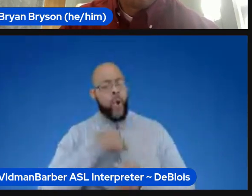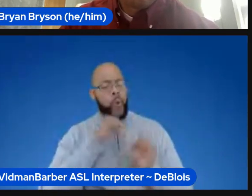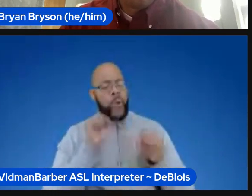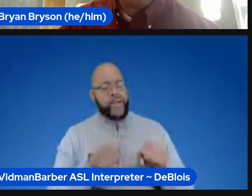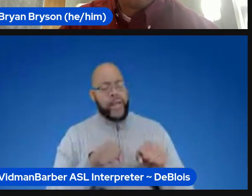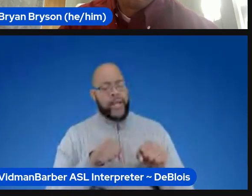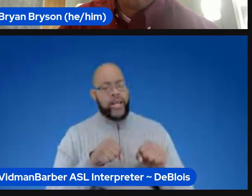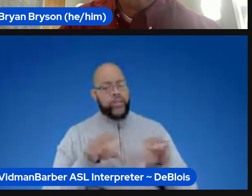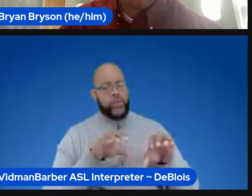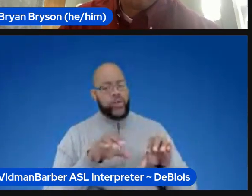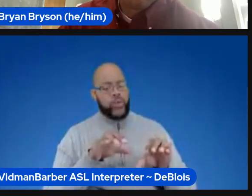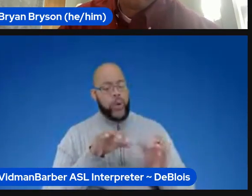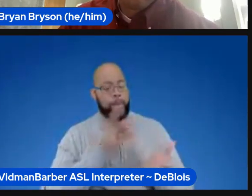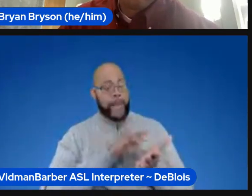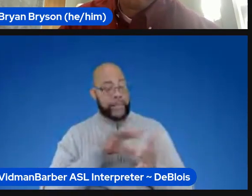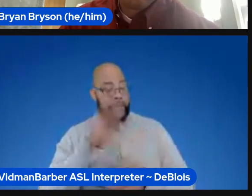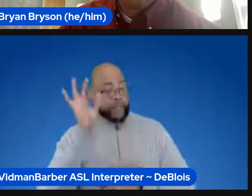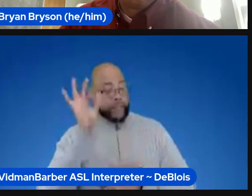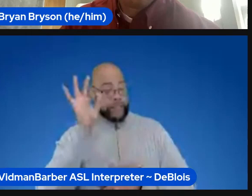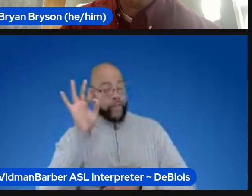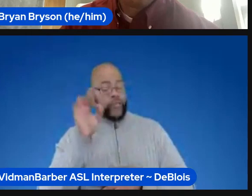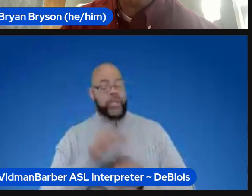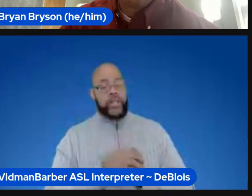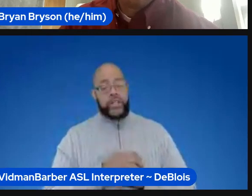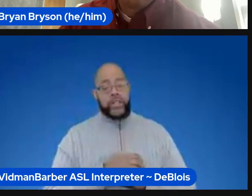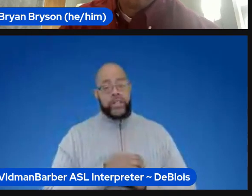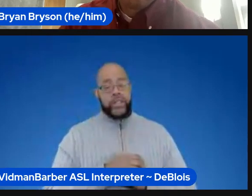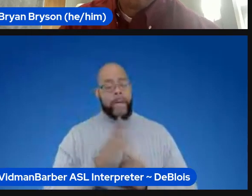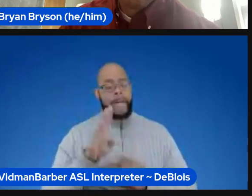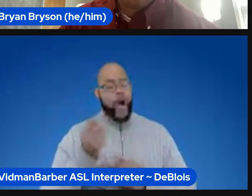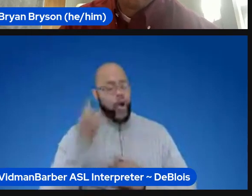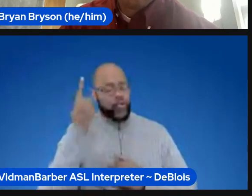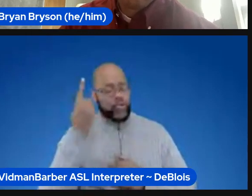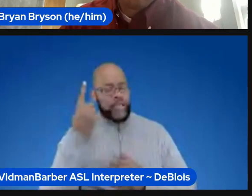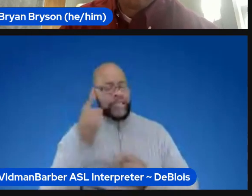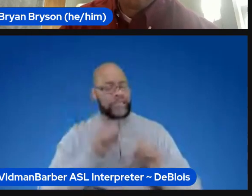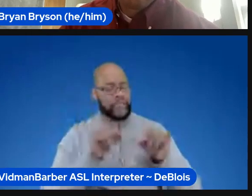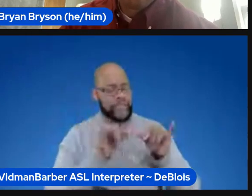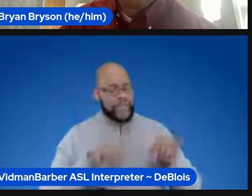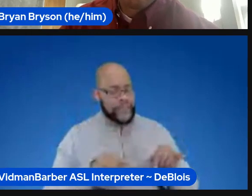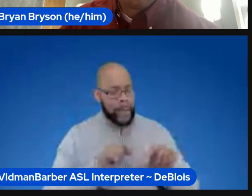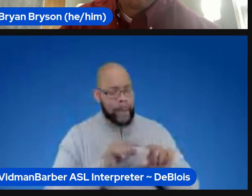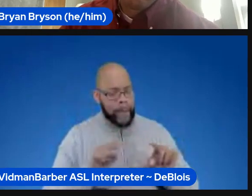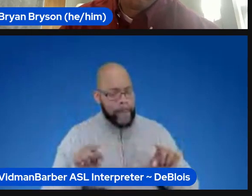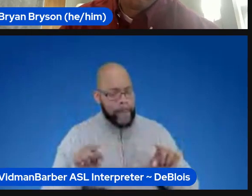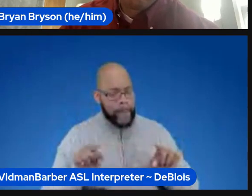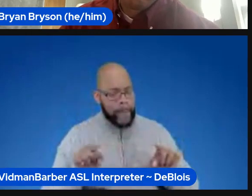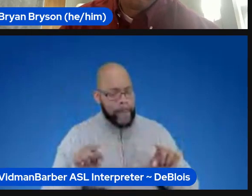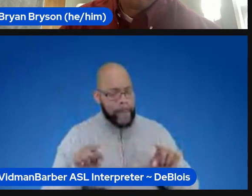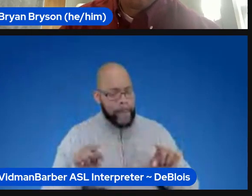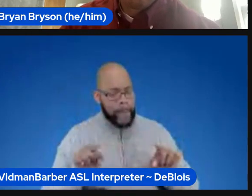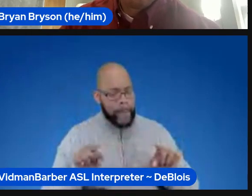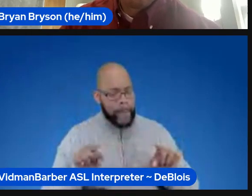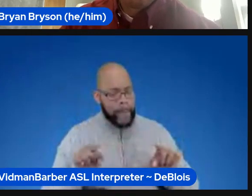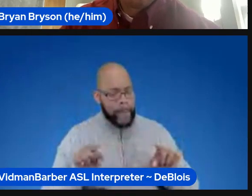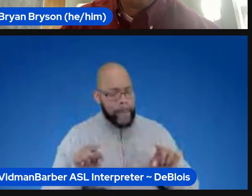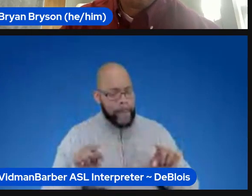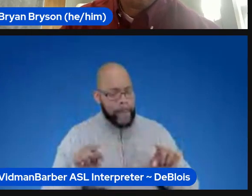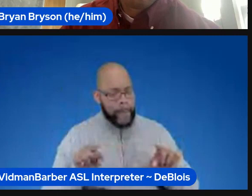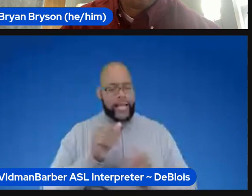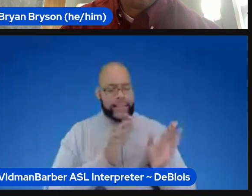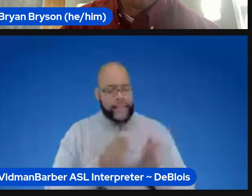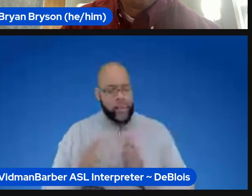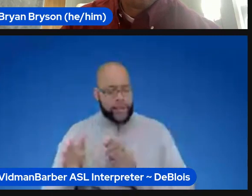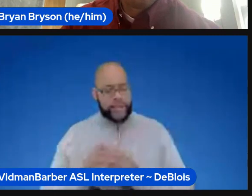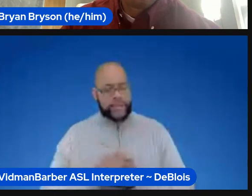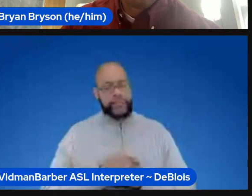drug discovery using, by understanding mechanisms in RNA sequencing. And